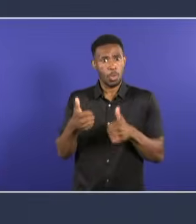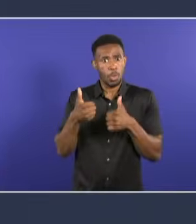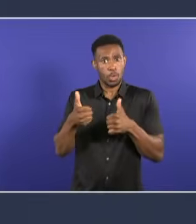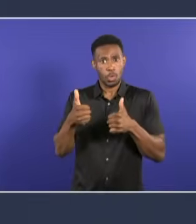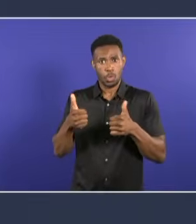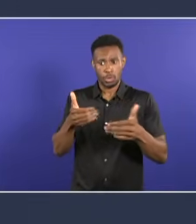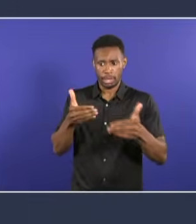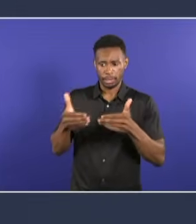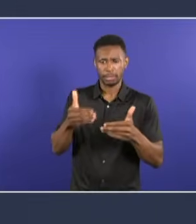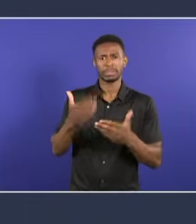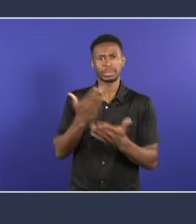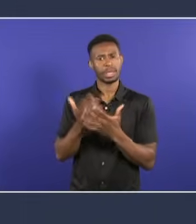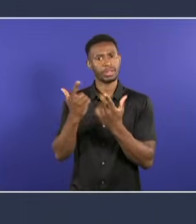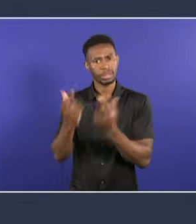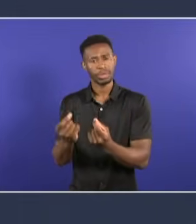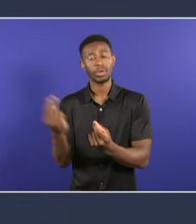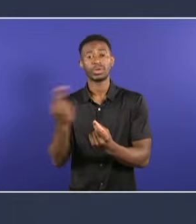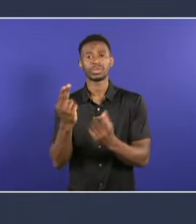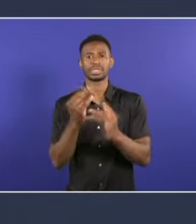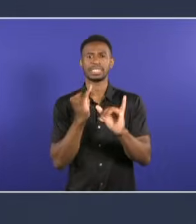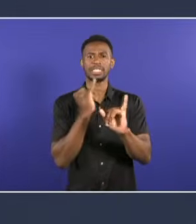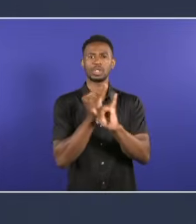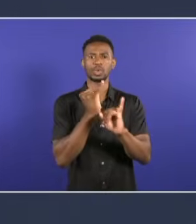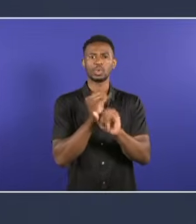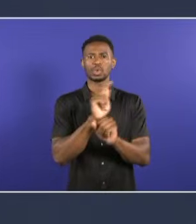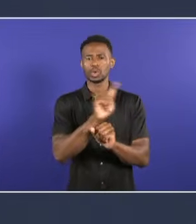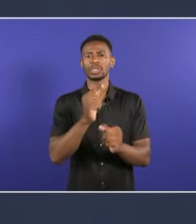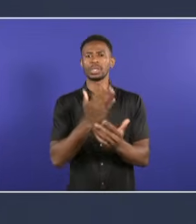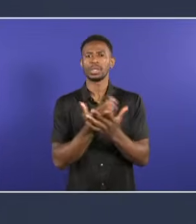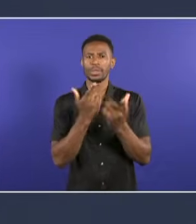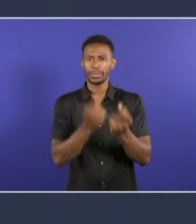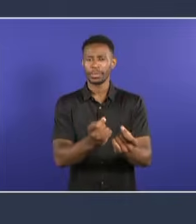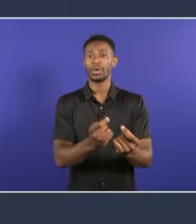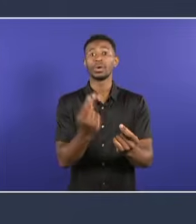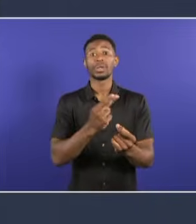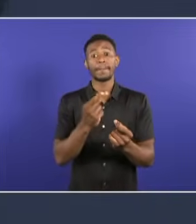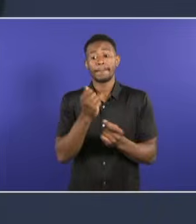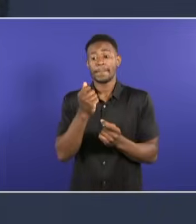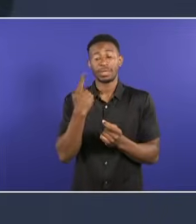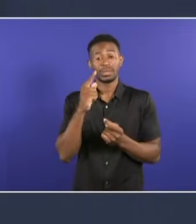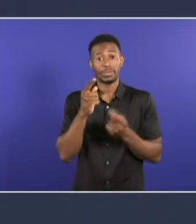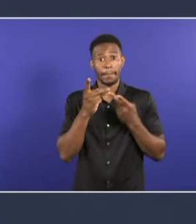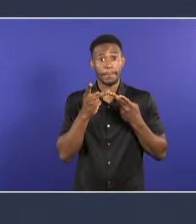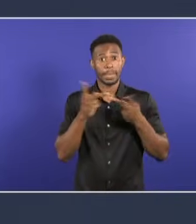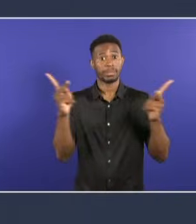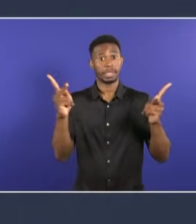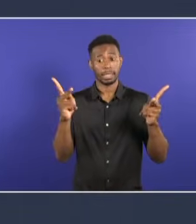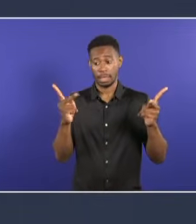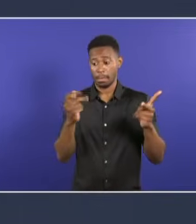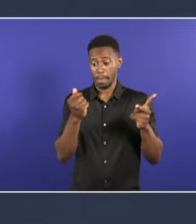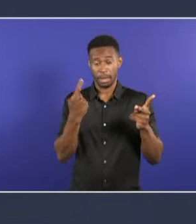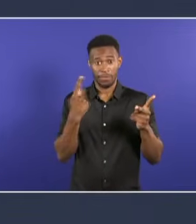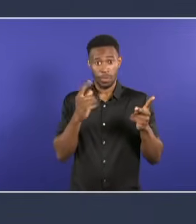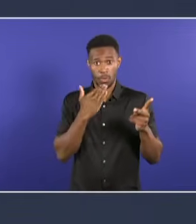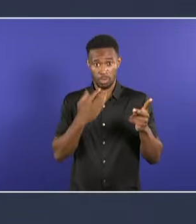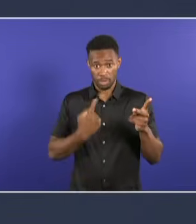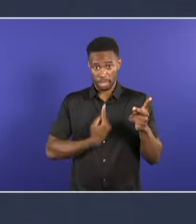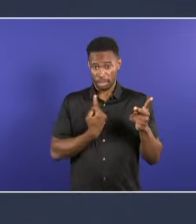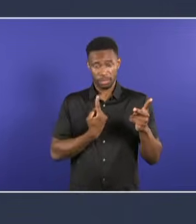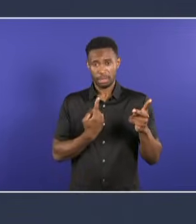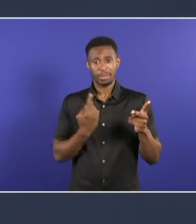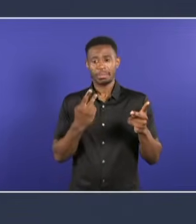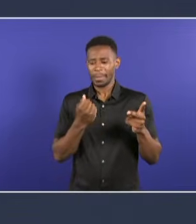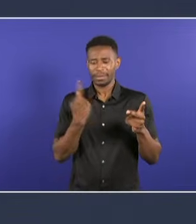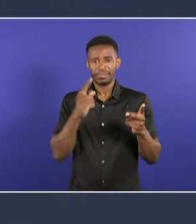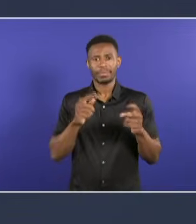could be fixed and made to work, that public money could be spent on the people it belongs to, that a